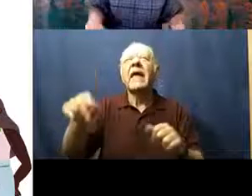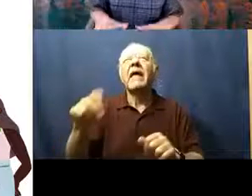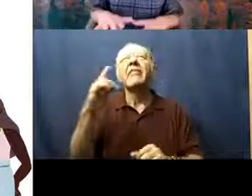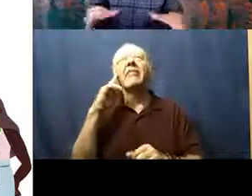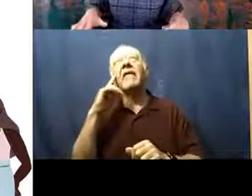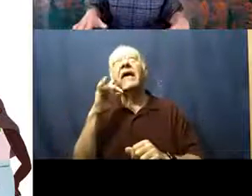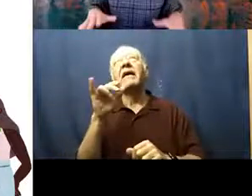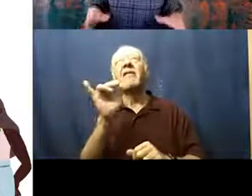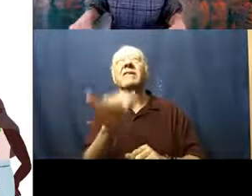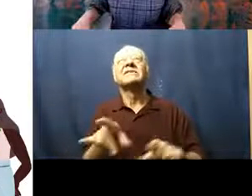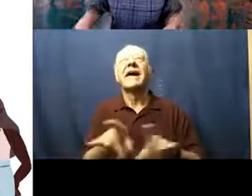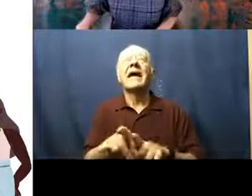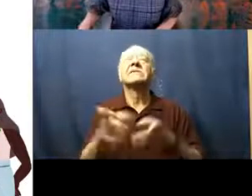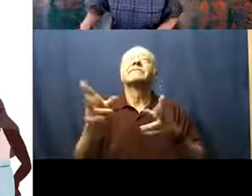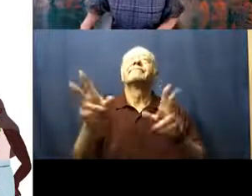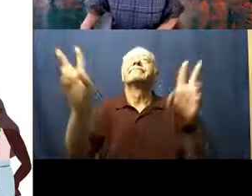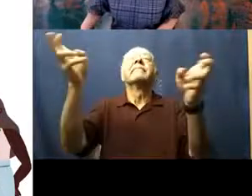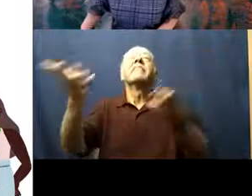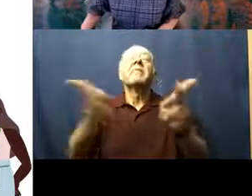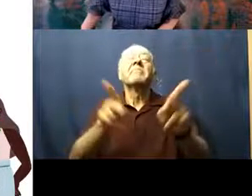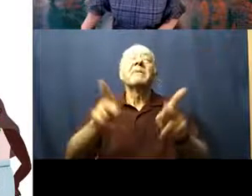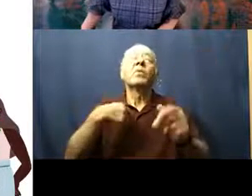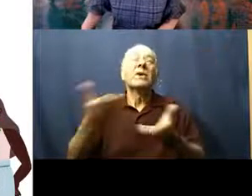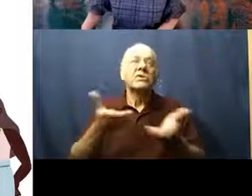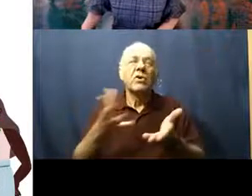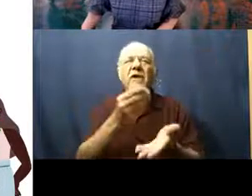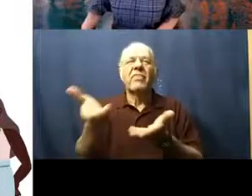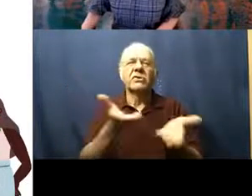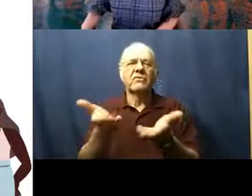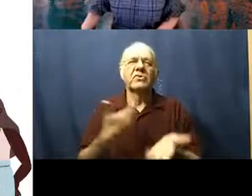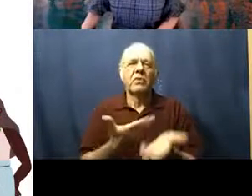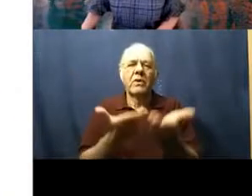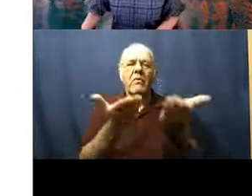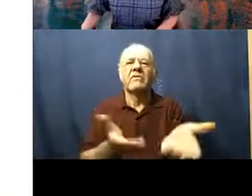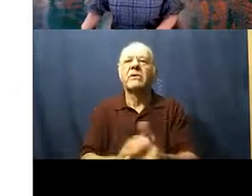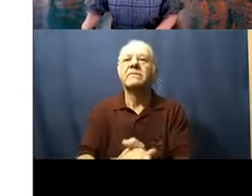about it as the people we serve and the services we're offering them.